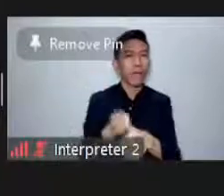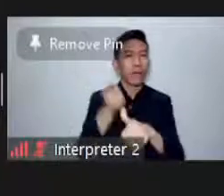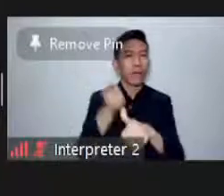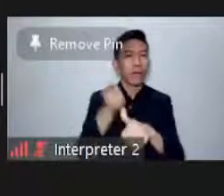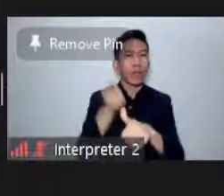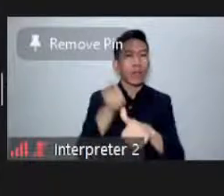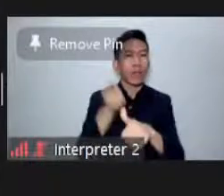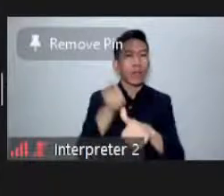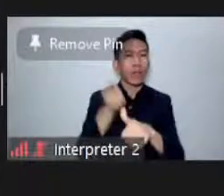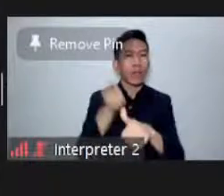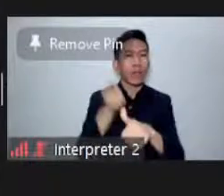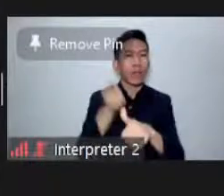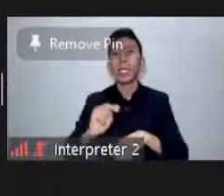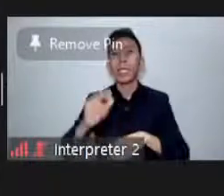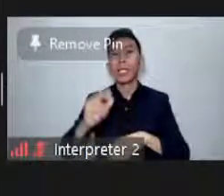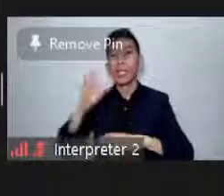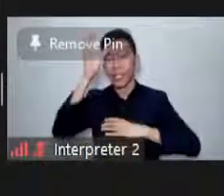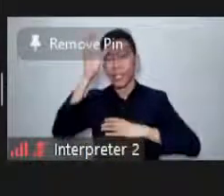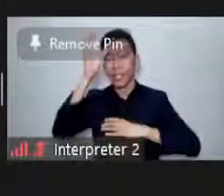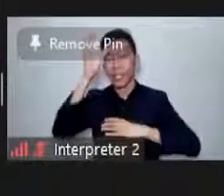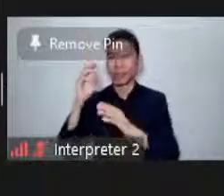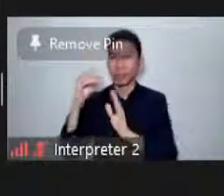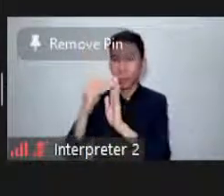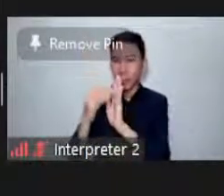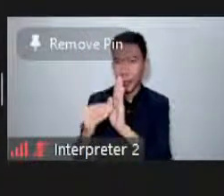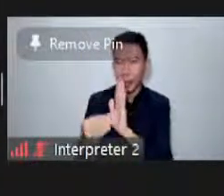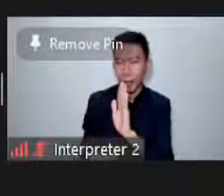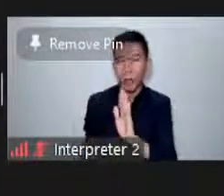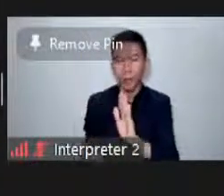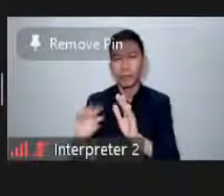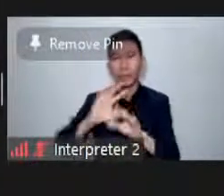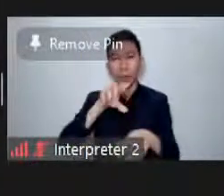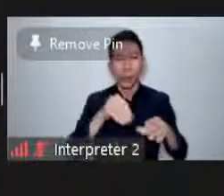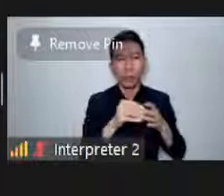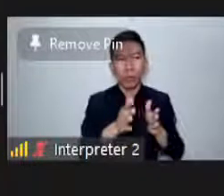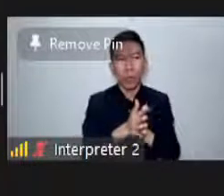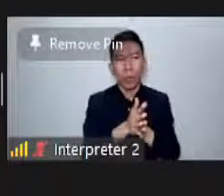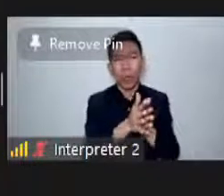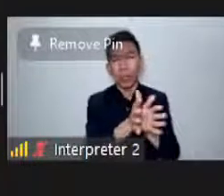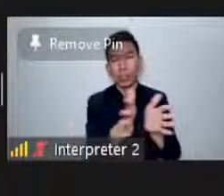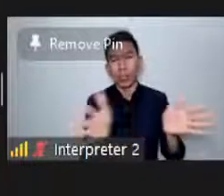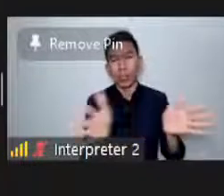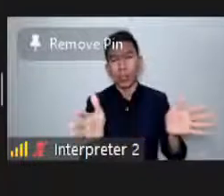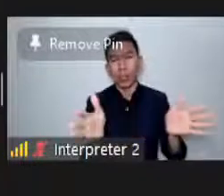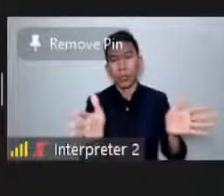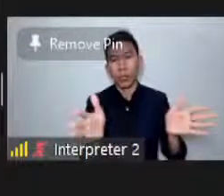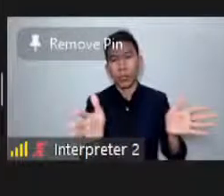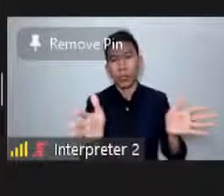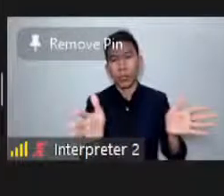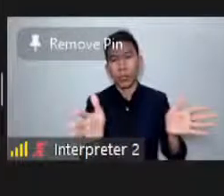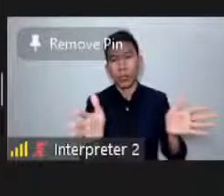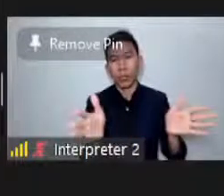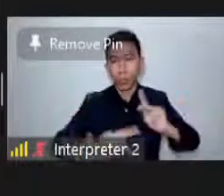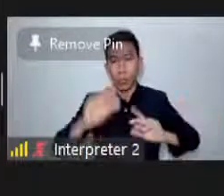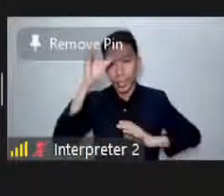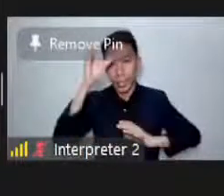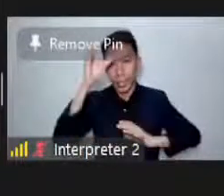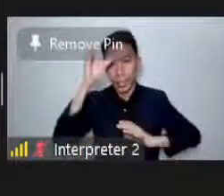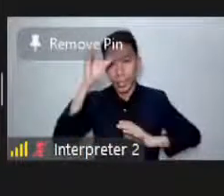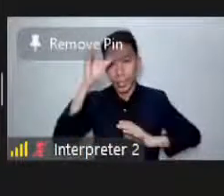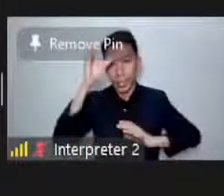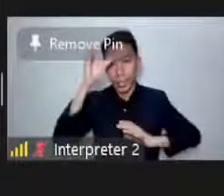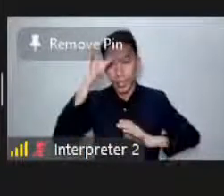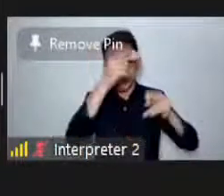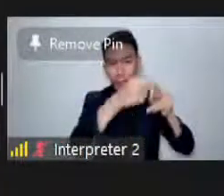Registry, including the expansion of population-based cancer registry and the standardization of hospital cancer